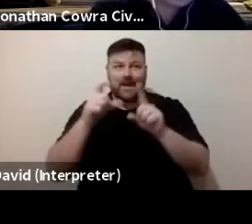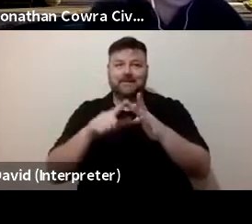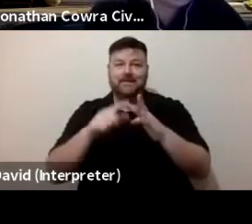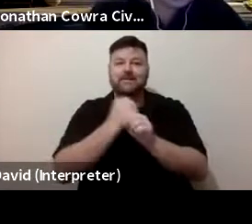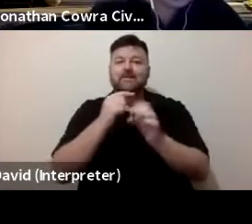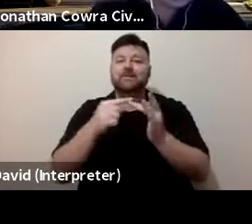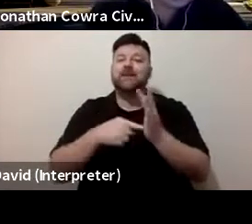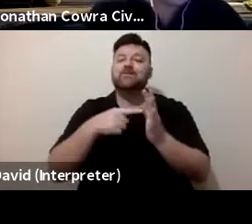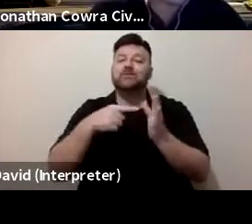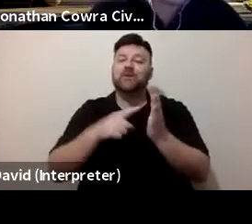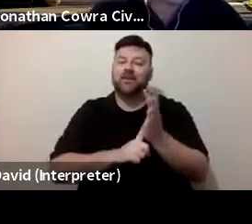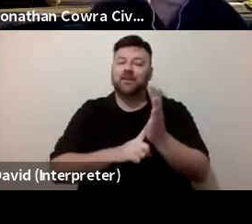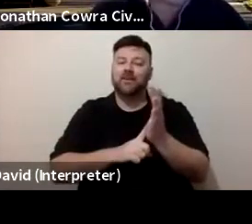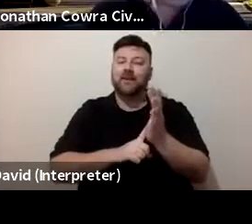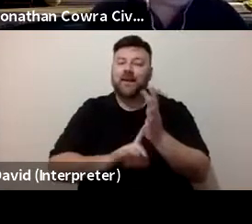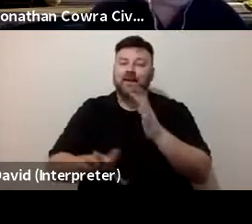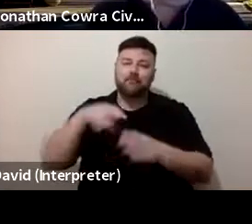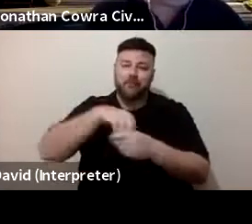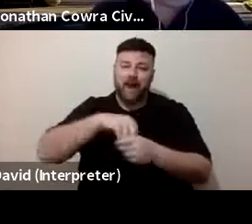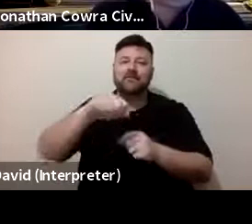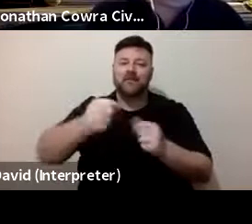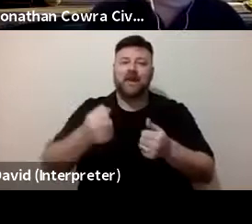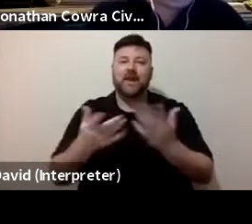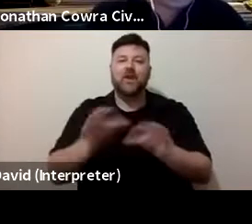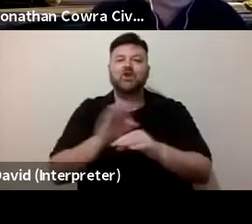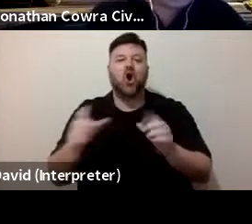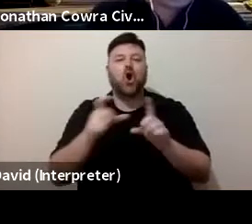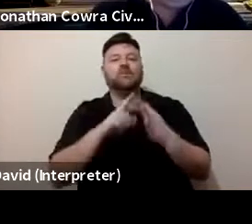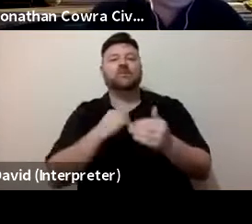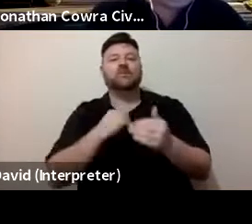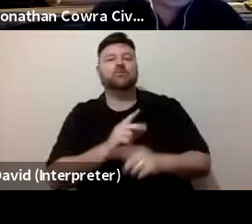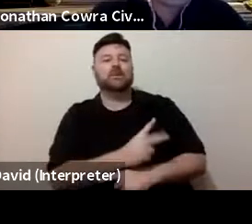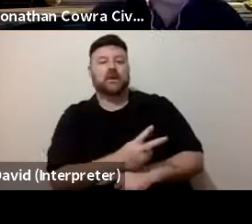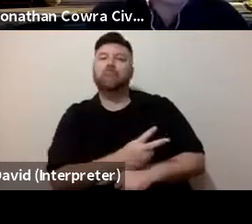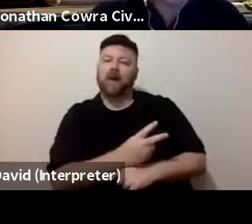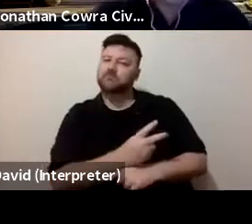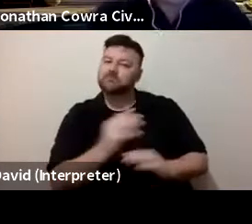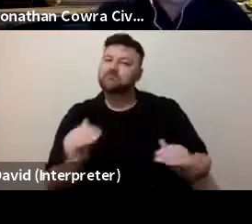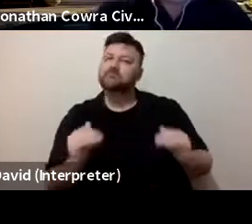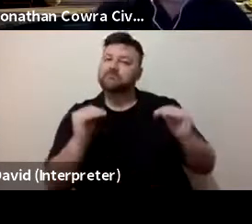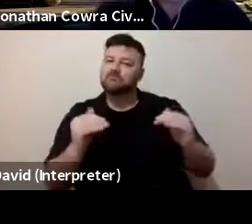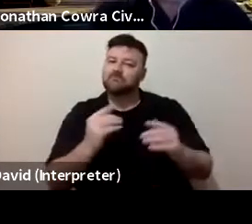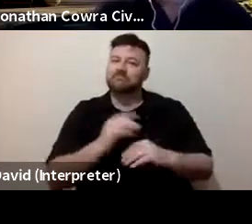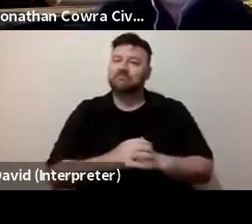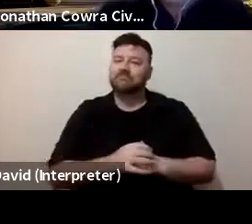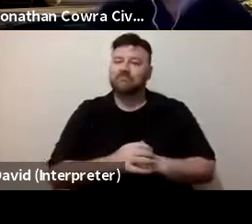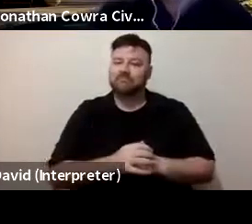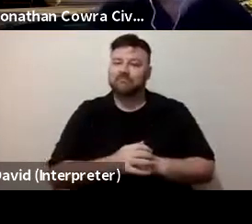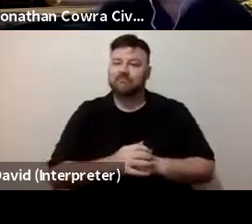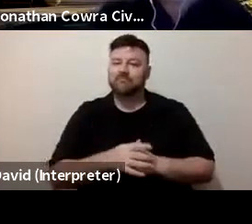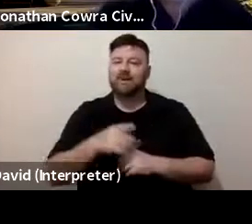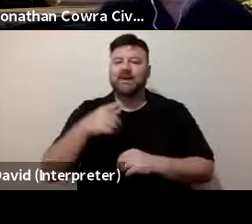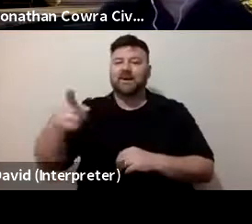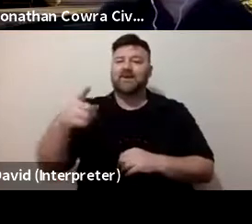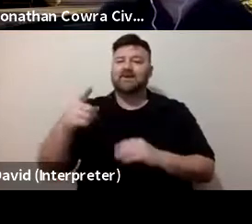part of their creative output rather than as a sideline to what they were doing. Do it. Elliot nearly stole the words right out of my mouth